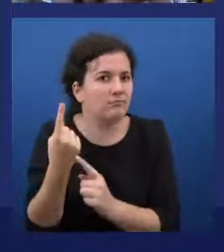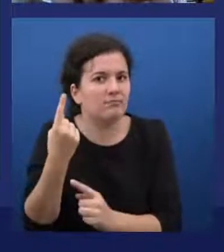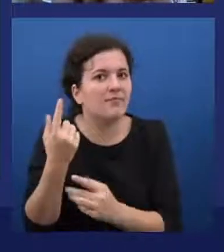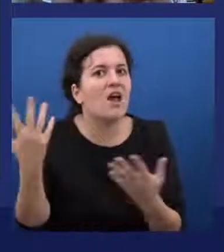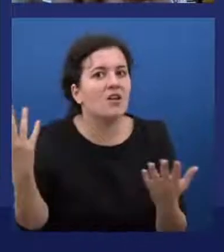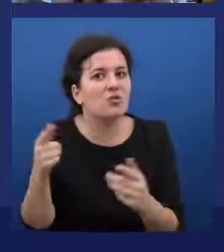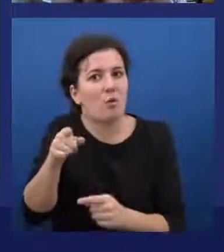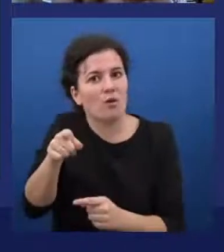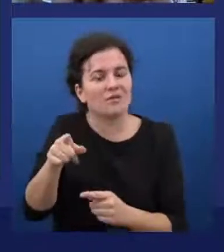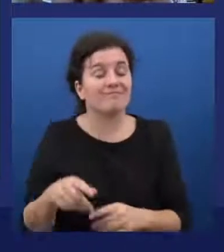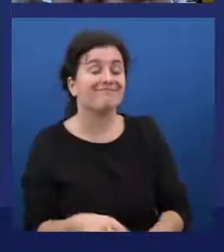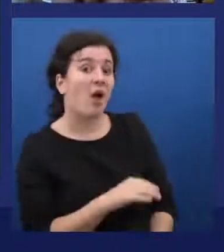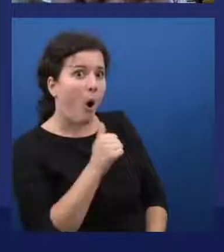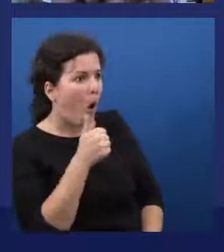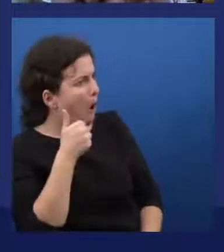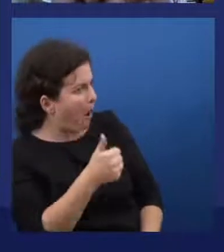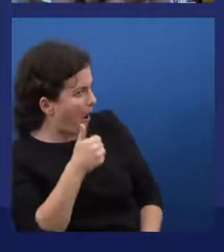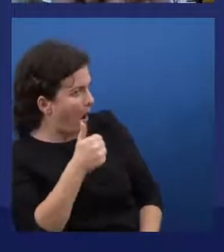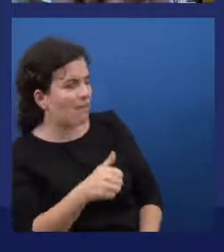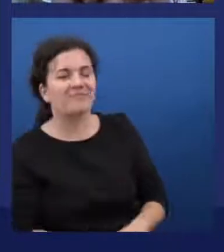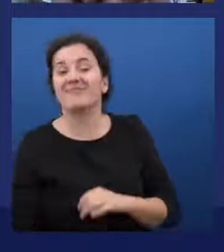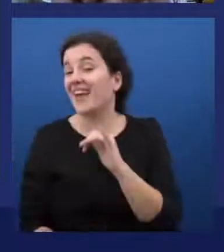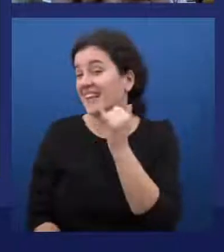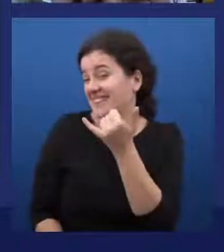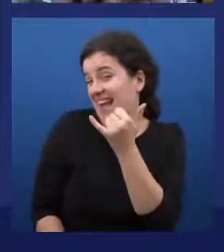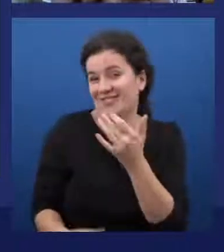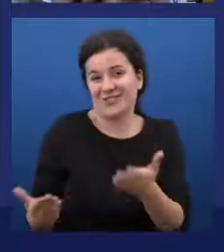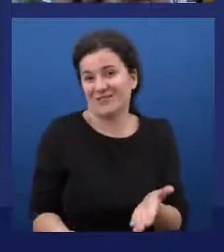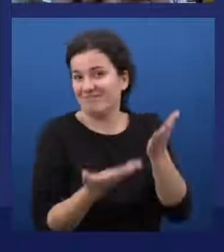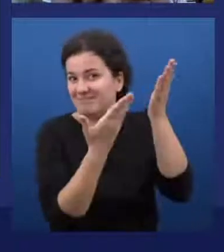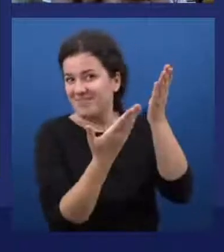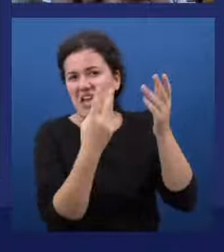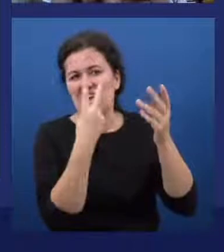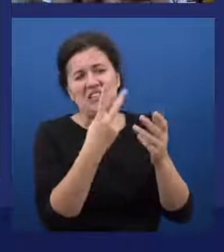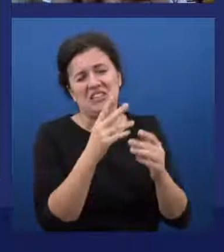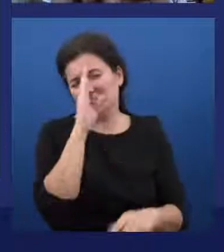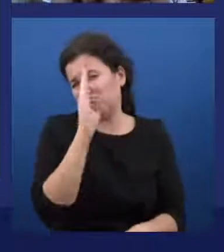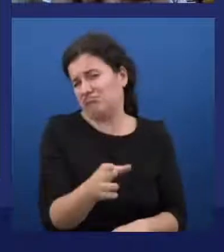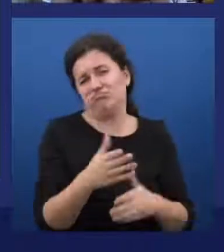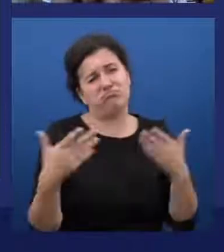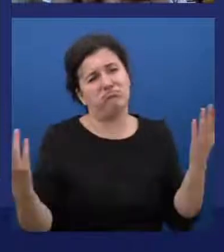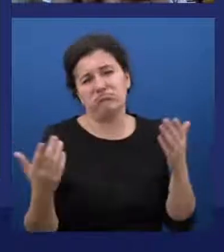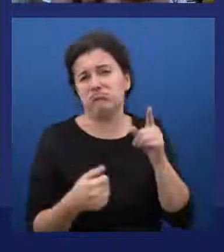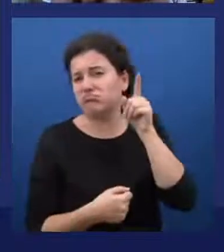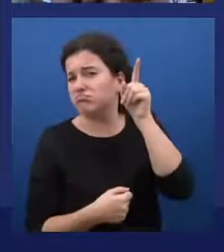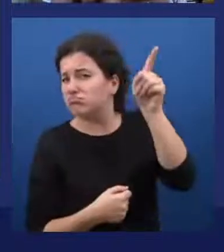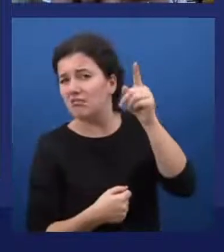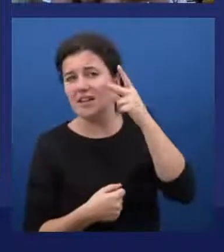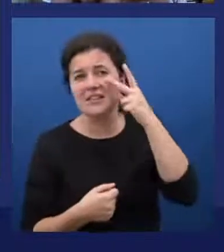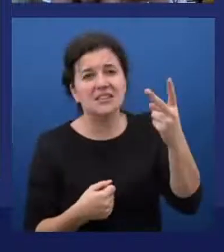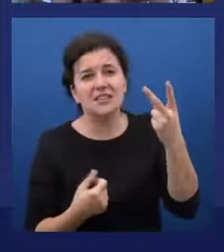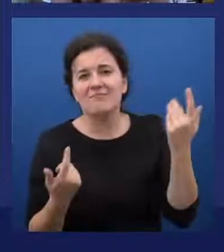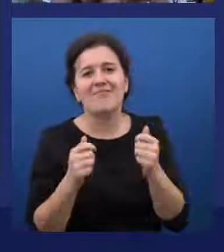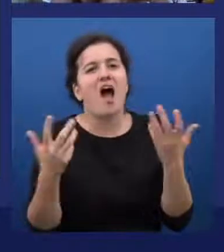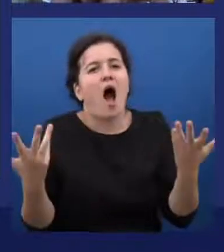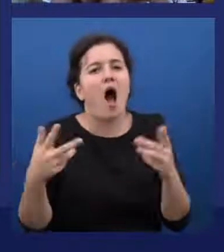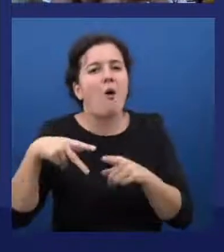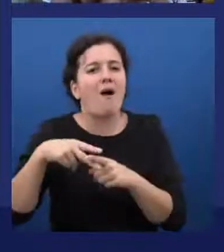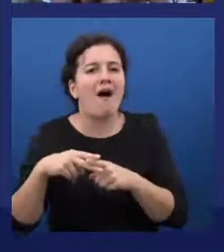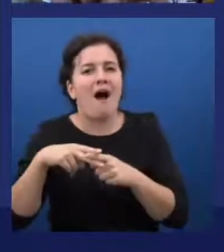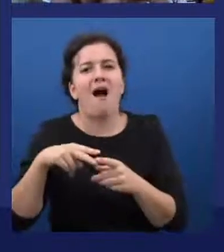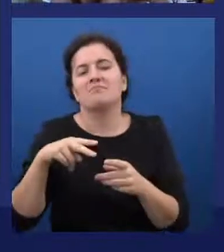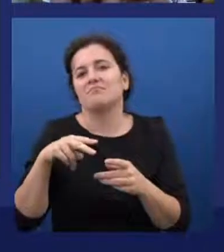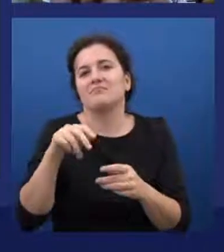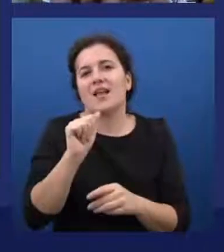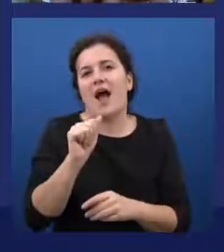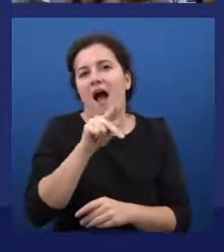Yeah, so that's it's pretty straightforward. It's just a console application that, so that's